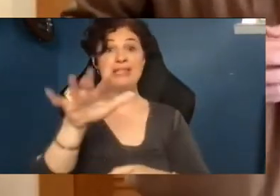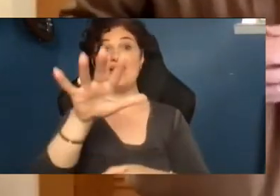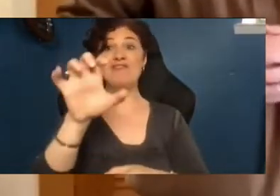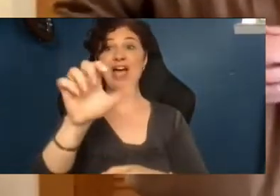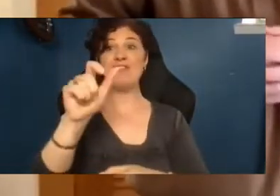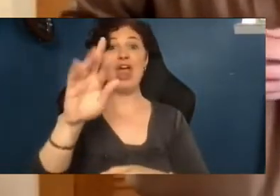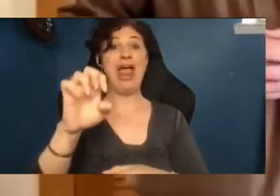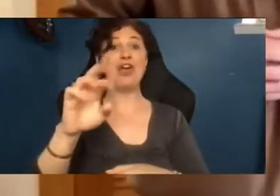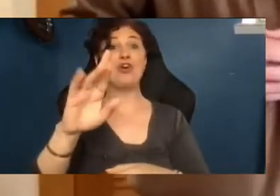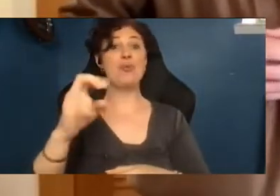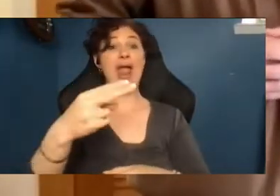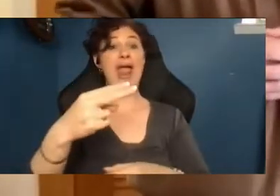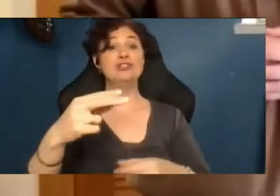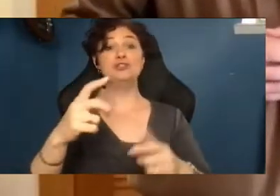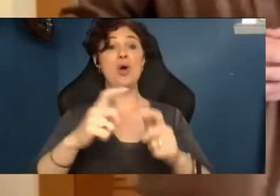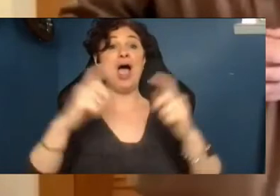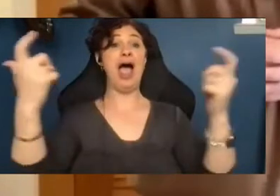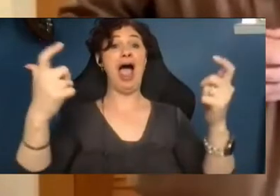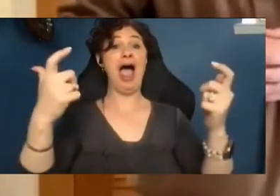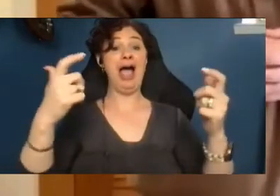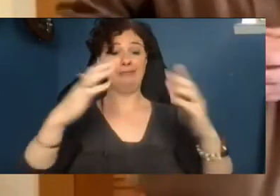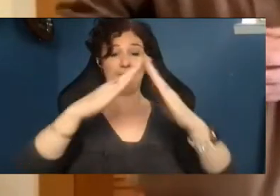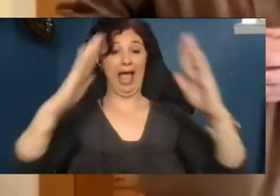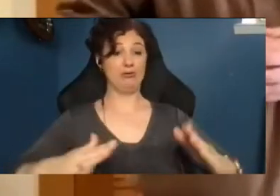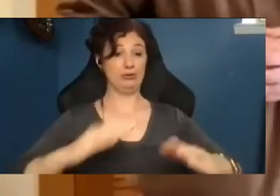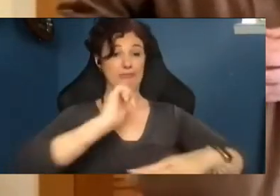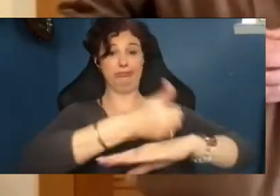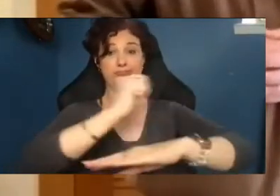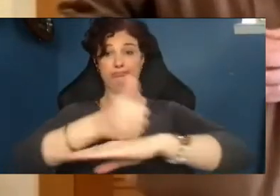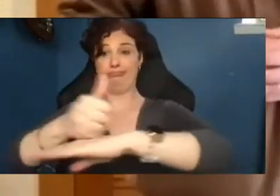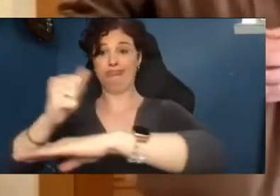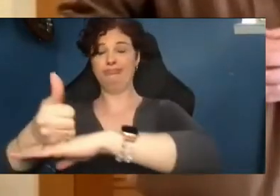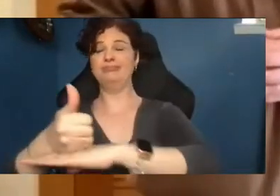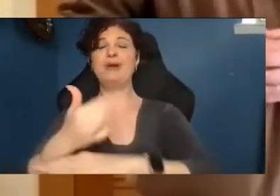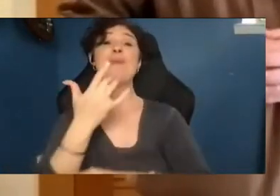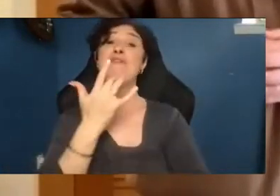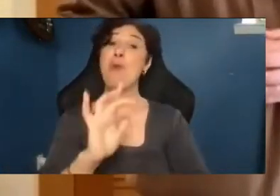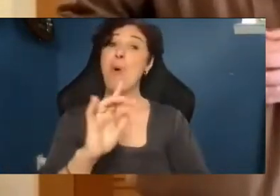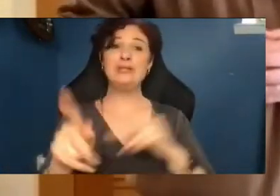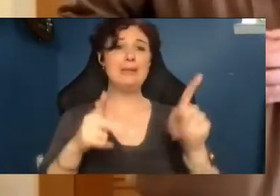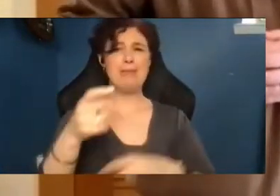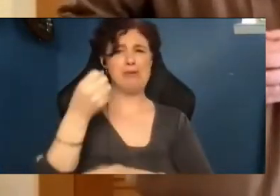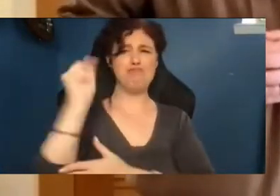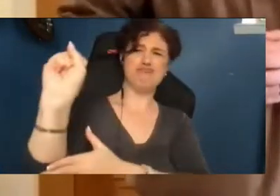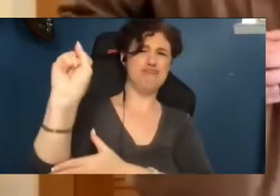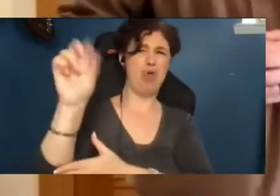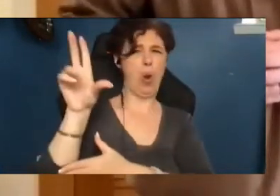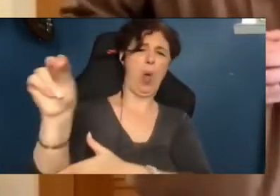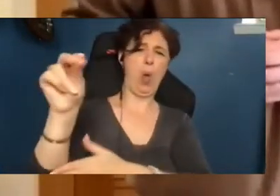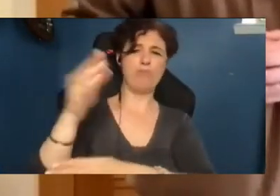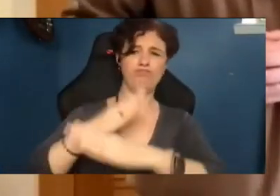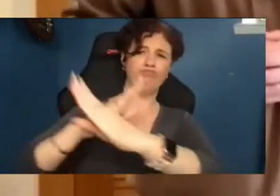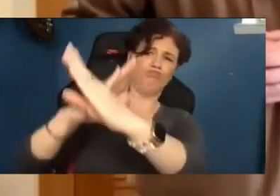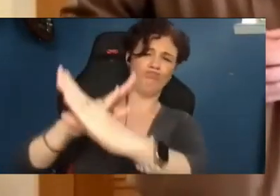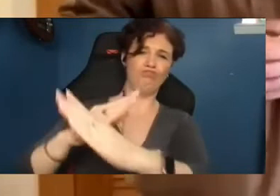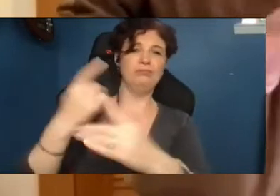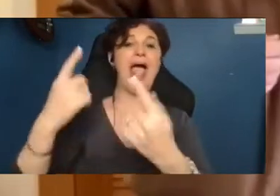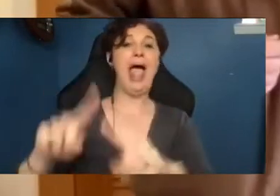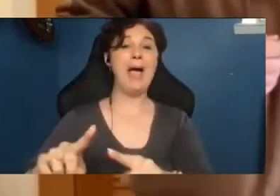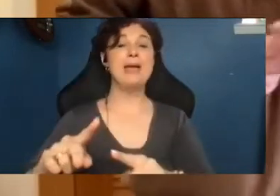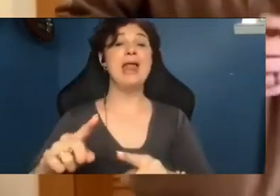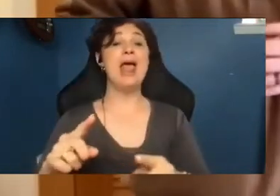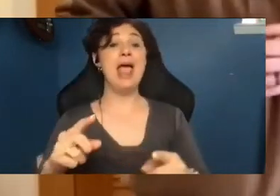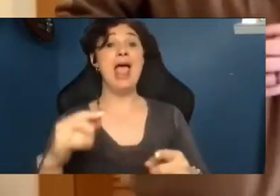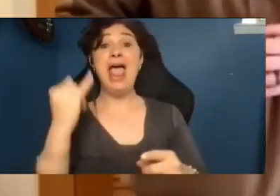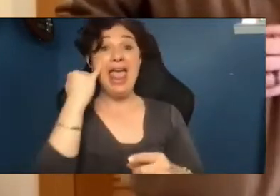ranch into a high-density subdivision. We're fortunate that people protested at that time to prevent that from occurring. Had